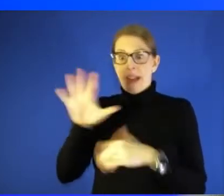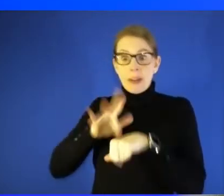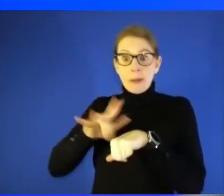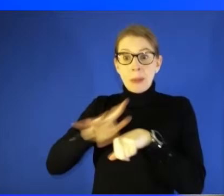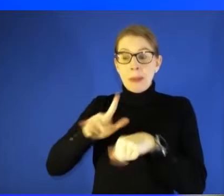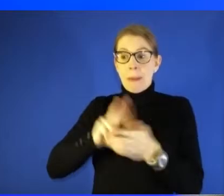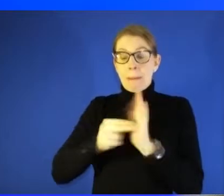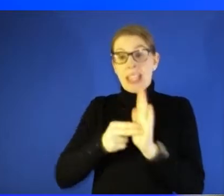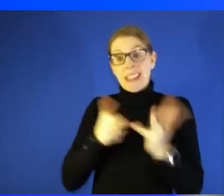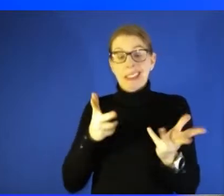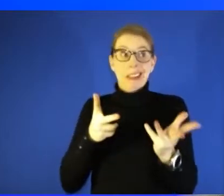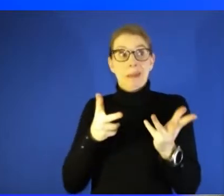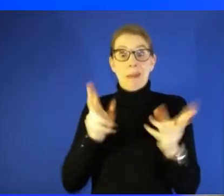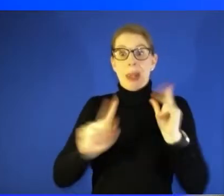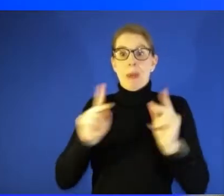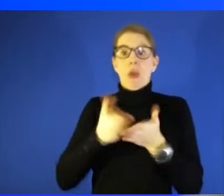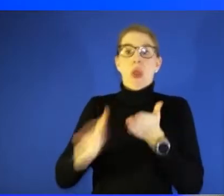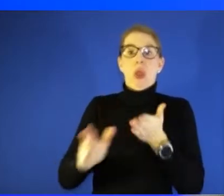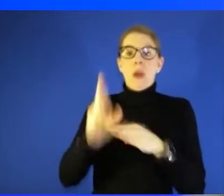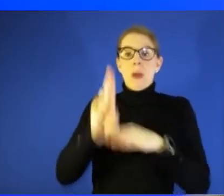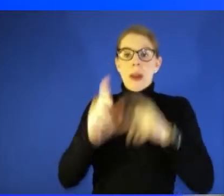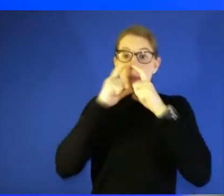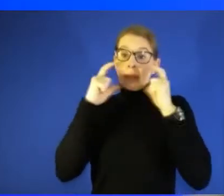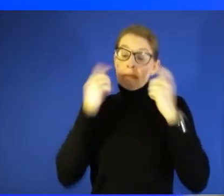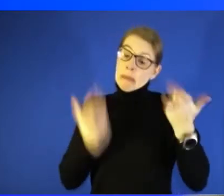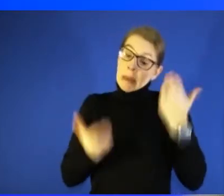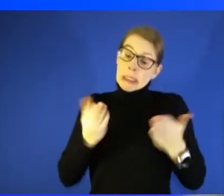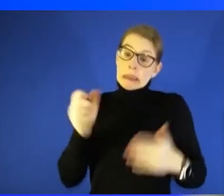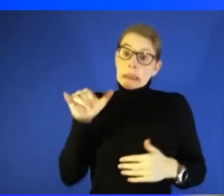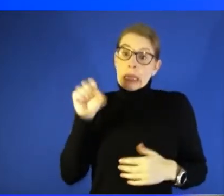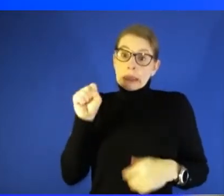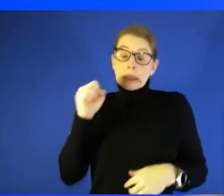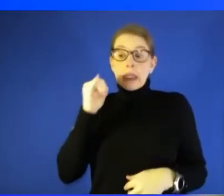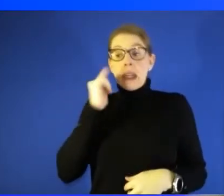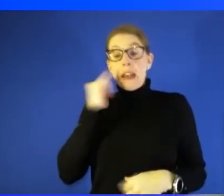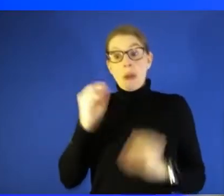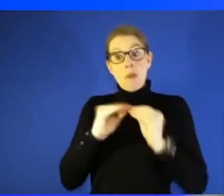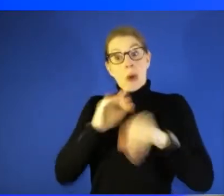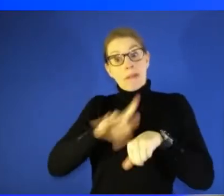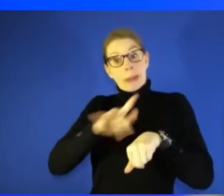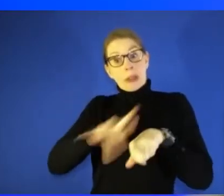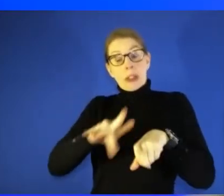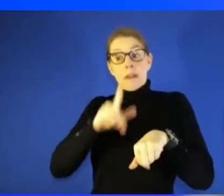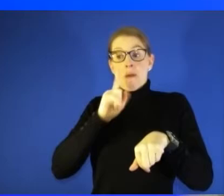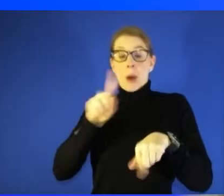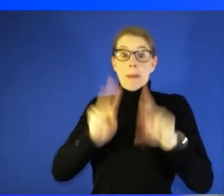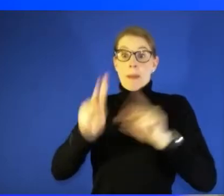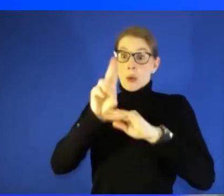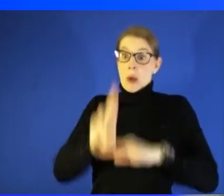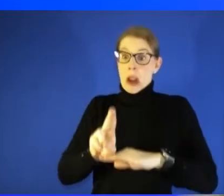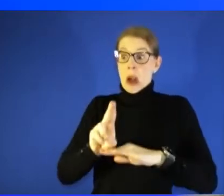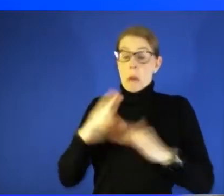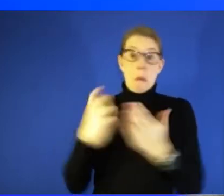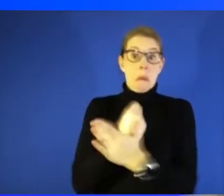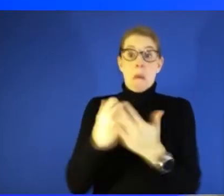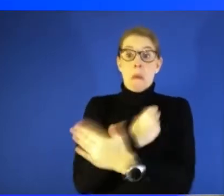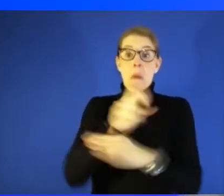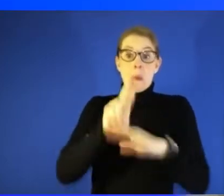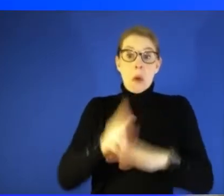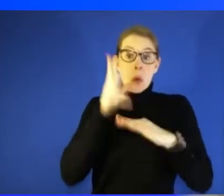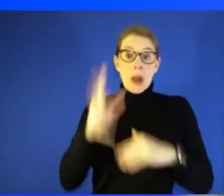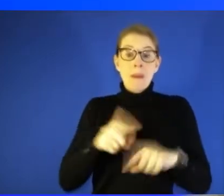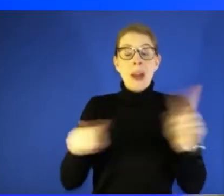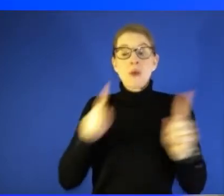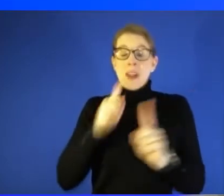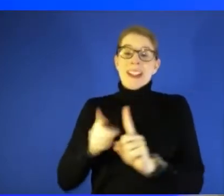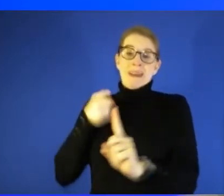community, but for anyone that maybe it did, awesome. If there's more availability, that's great. But at the end of the day, it's really got to be about wearing the